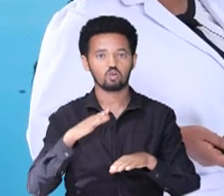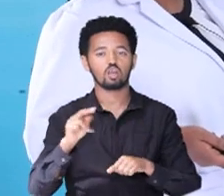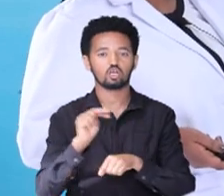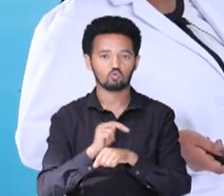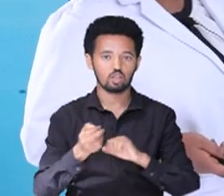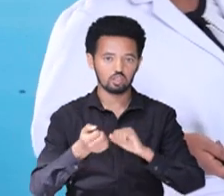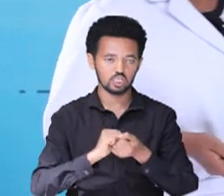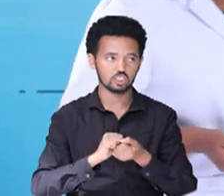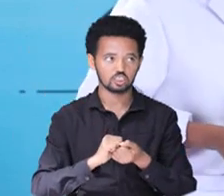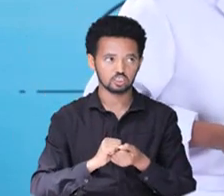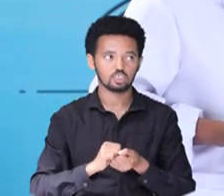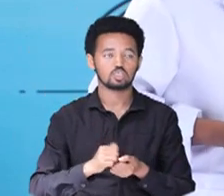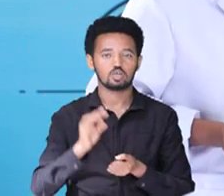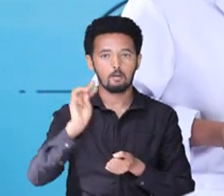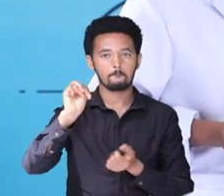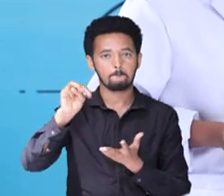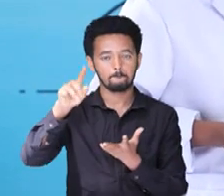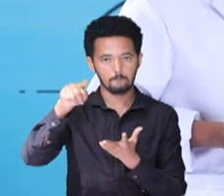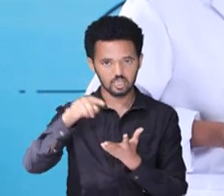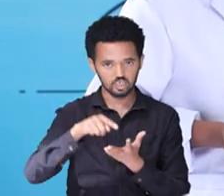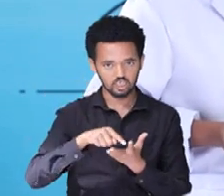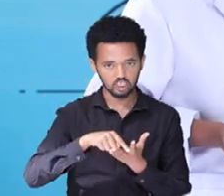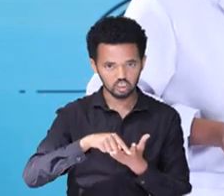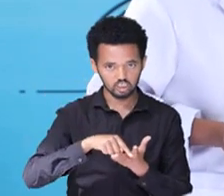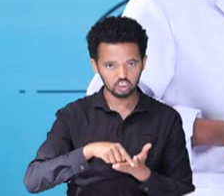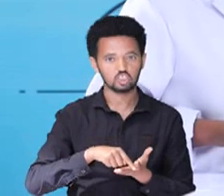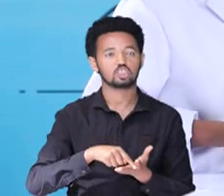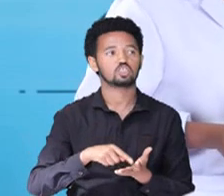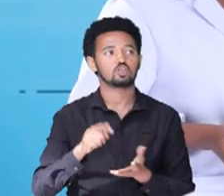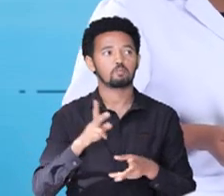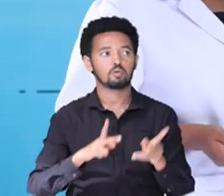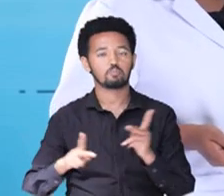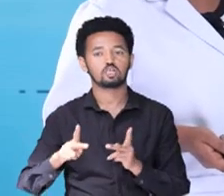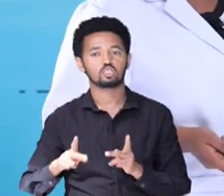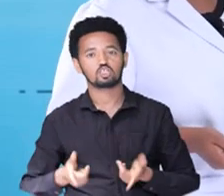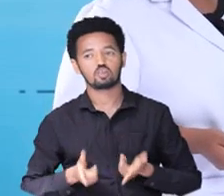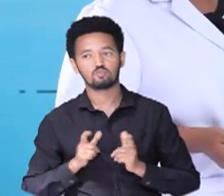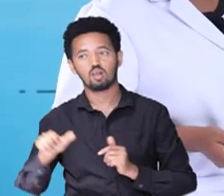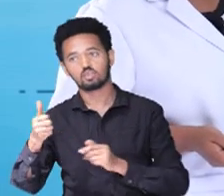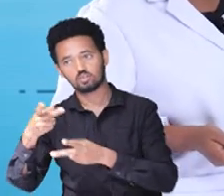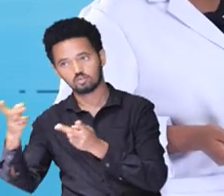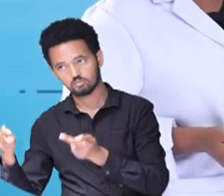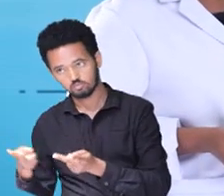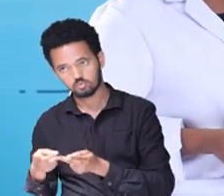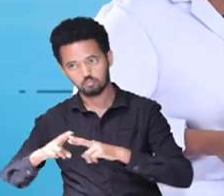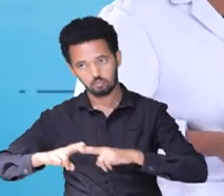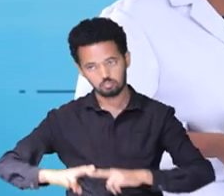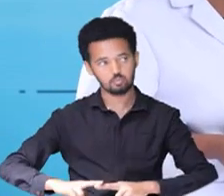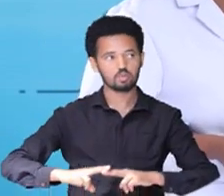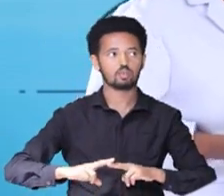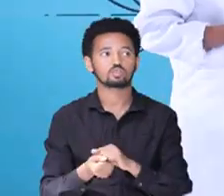change. Migration is the movement of people from one place to another, depend on the